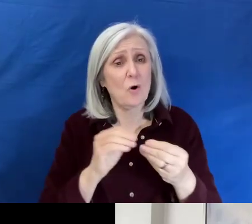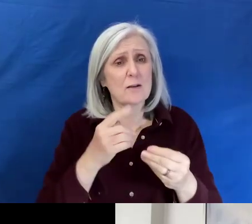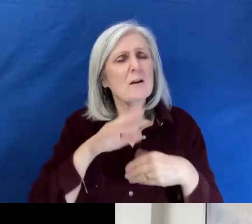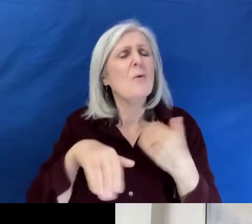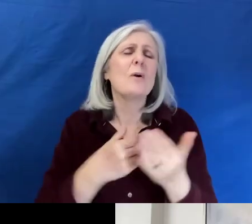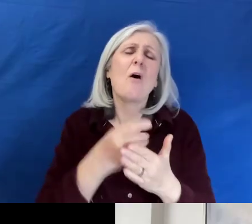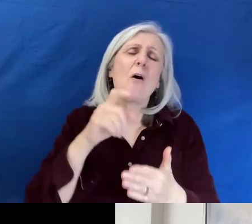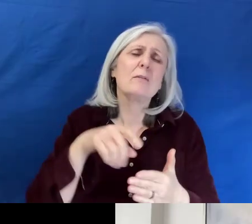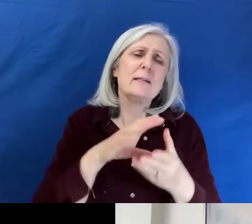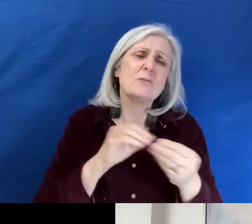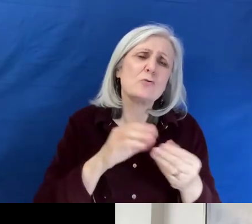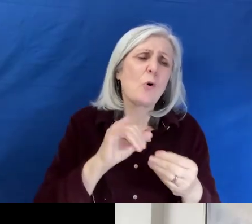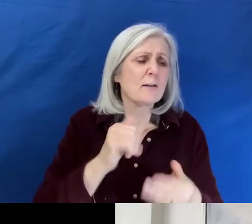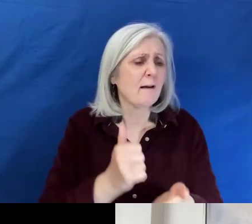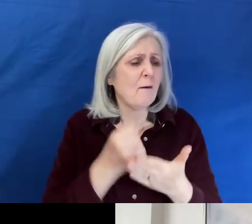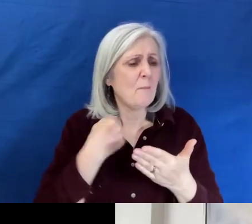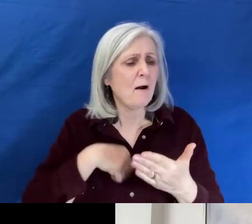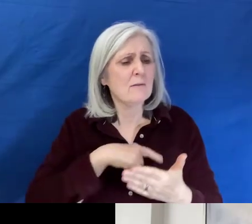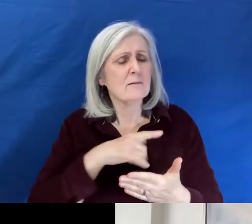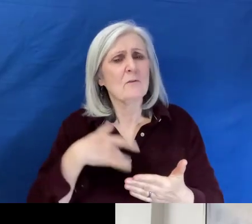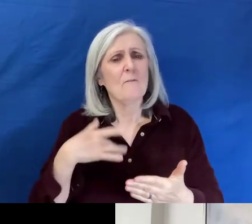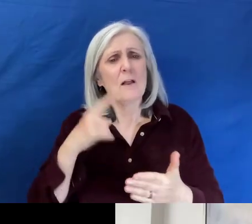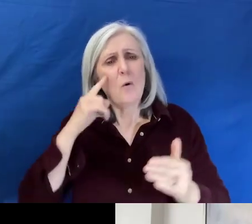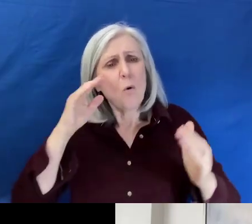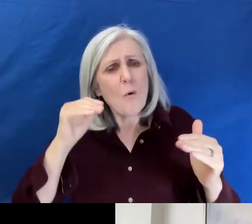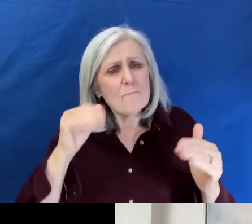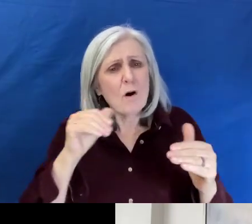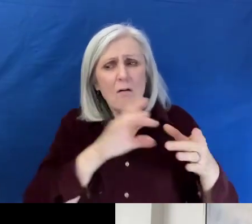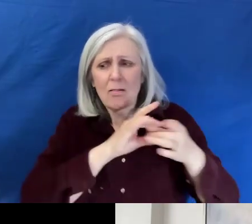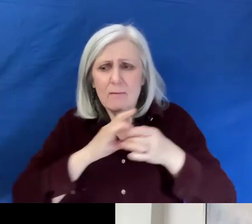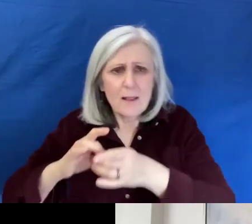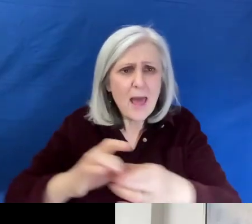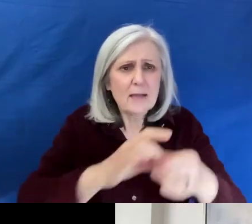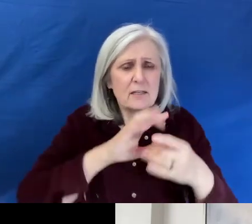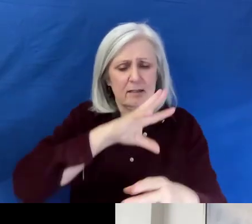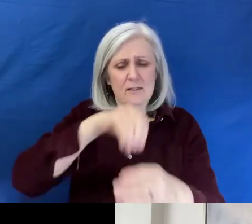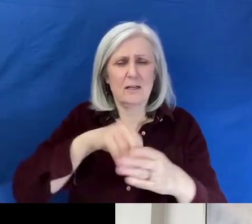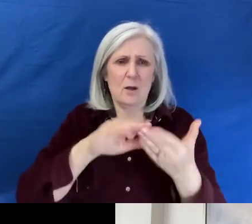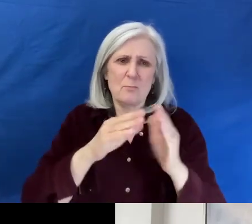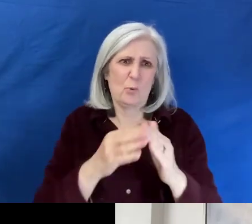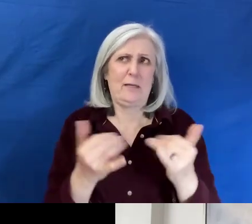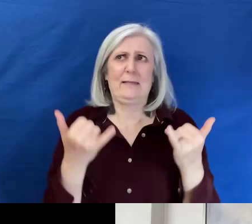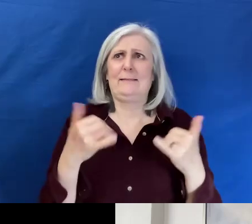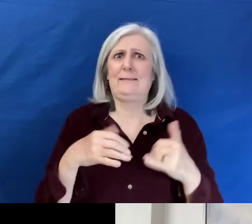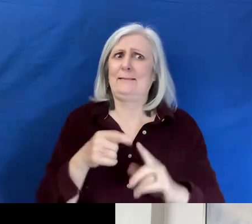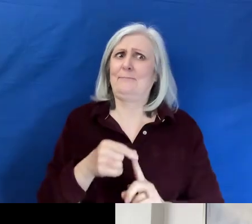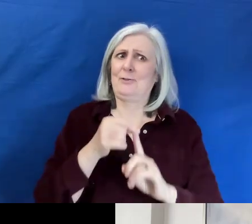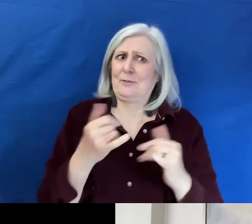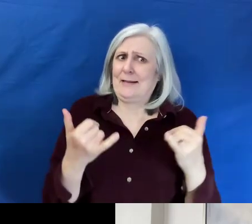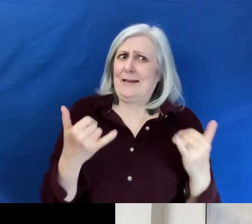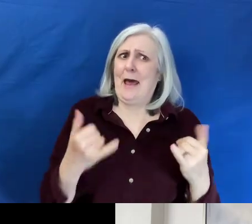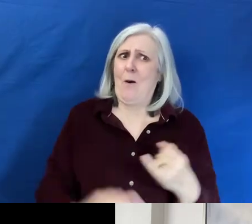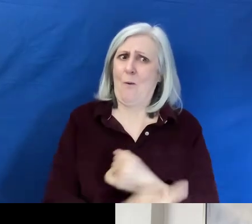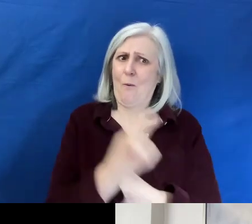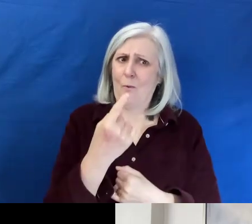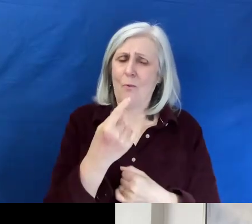feel hopeful. We all want to feel connected and feel that community now more than ever. And I definitely feel